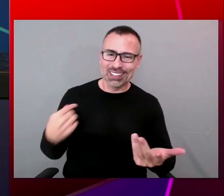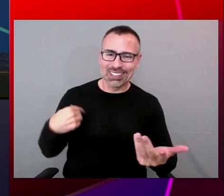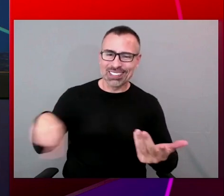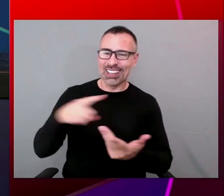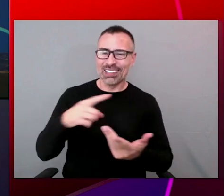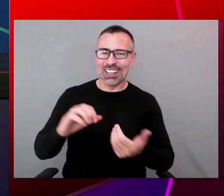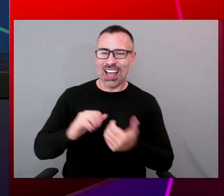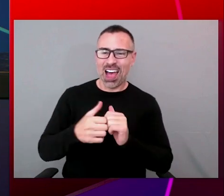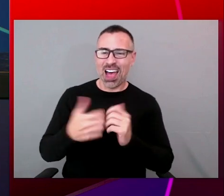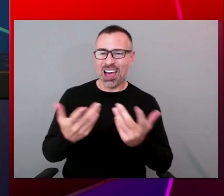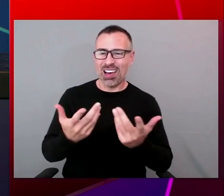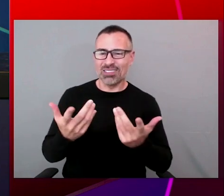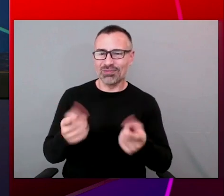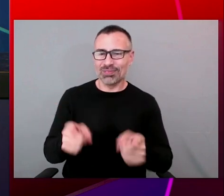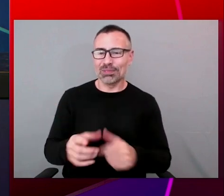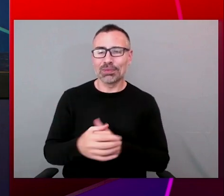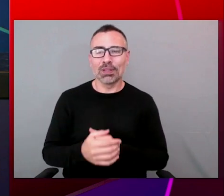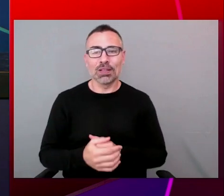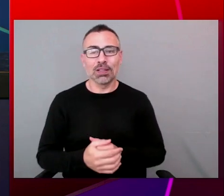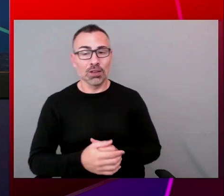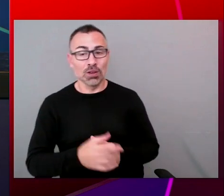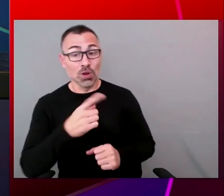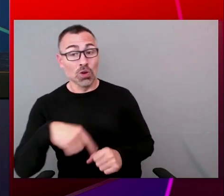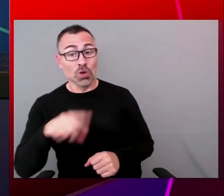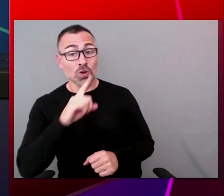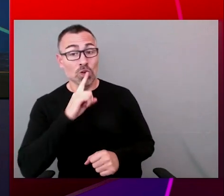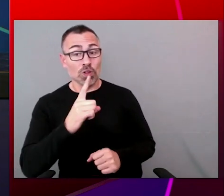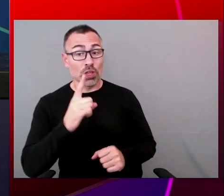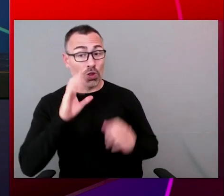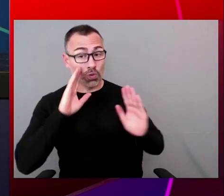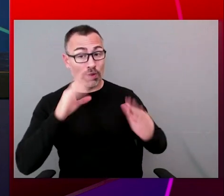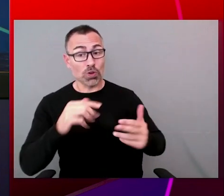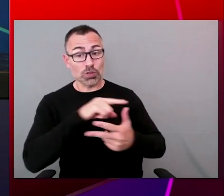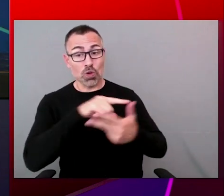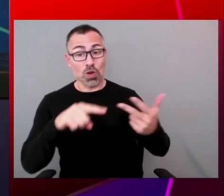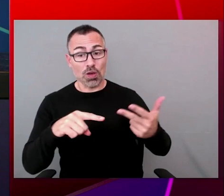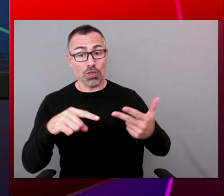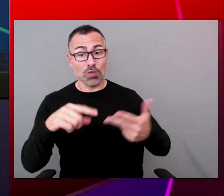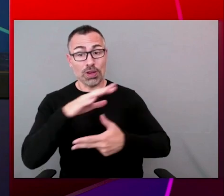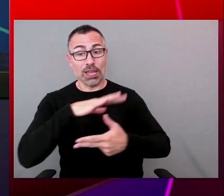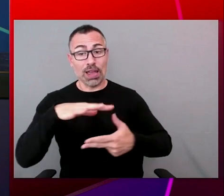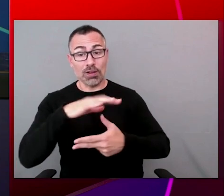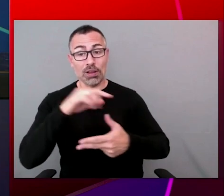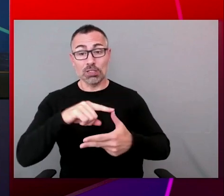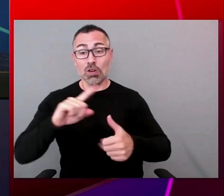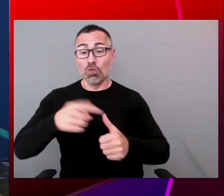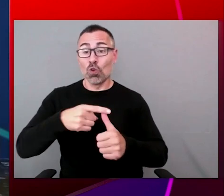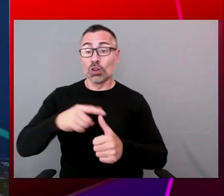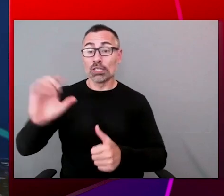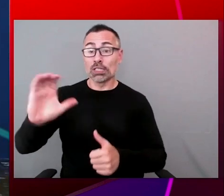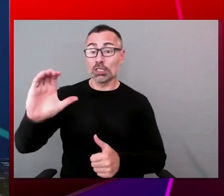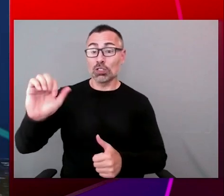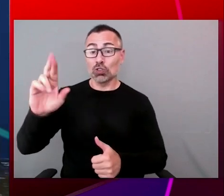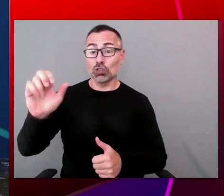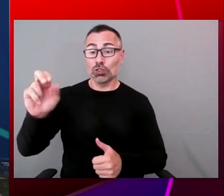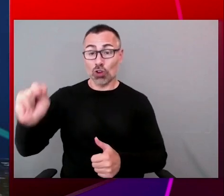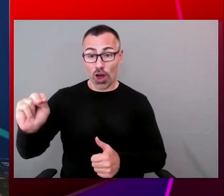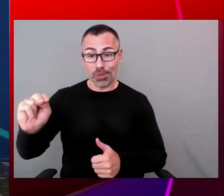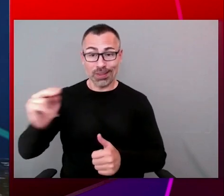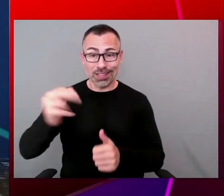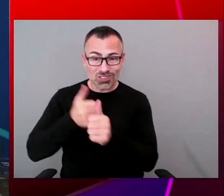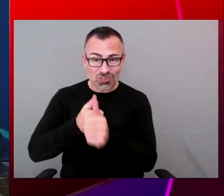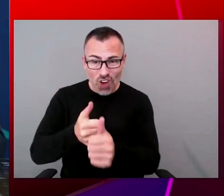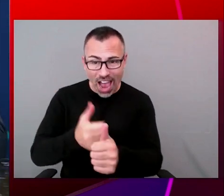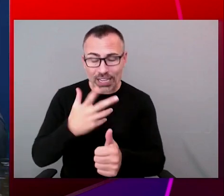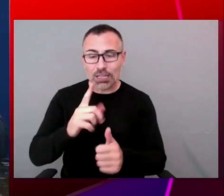all kind of came together. Yeah, we really primarily focus in three areas, and the first one's carbon tracking and reporting, right? So carbon footprint framework that